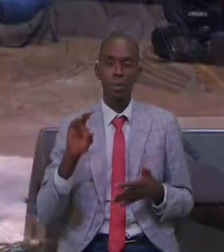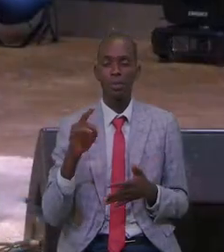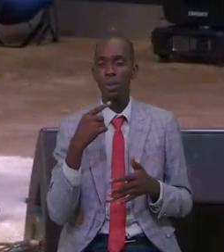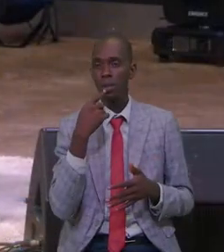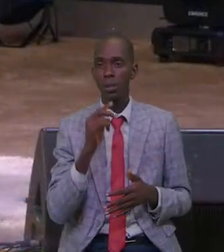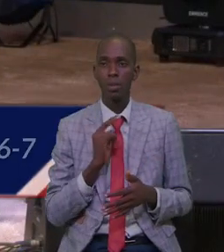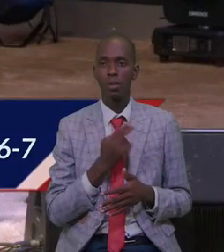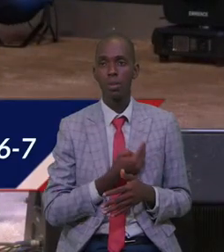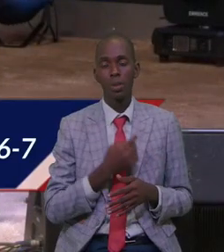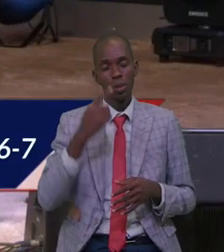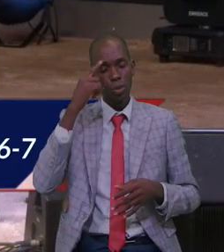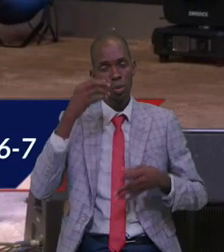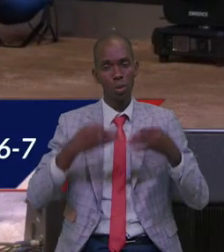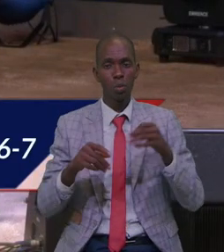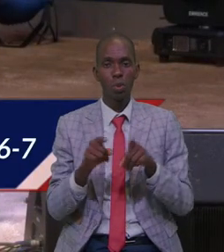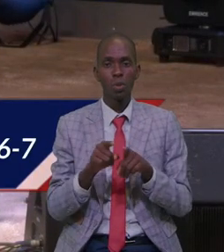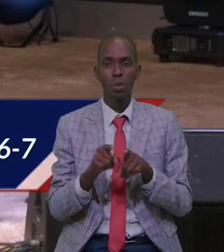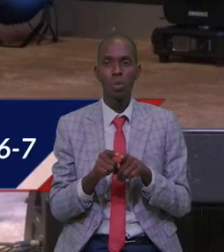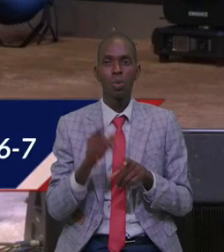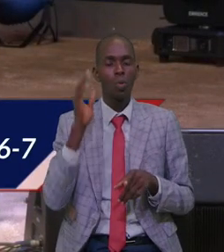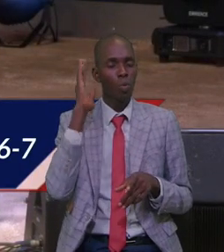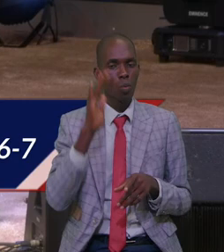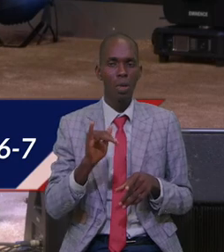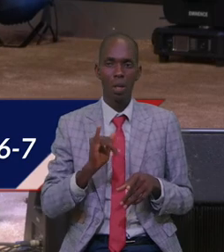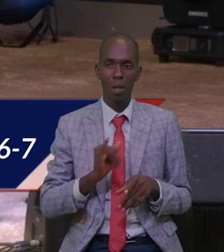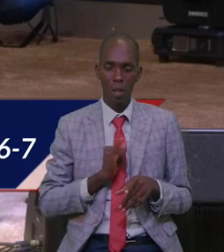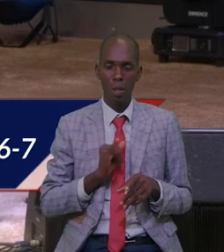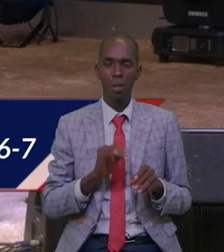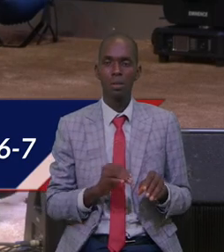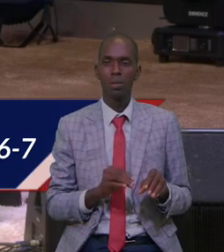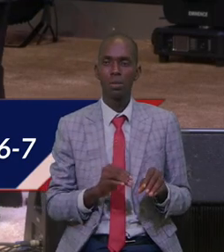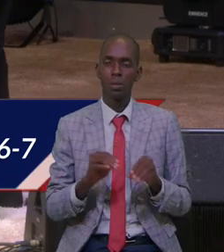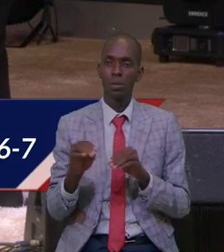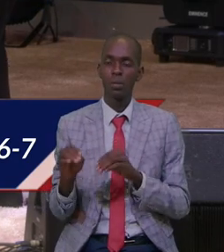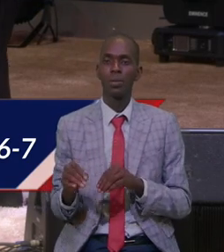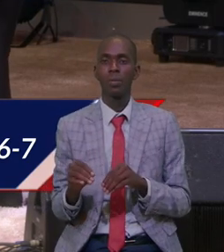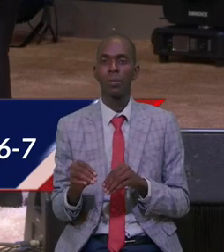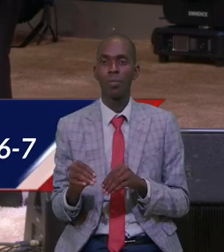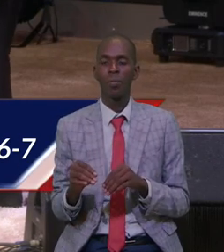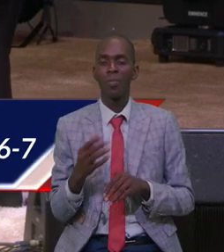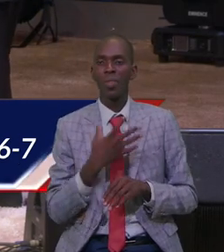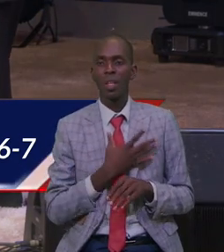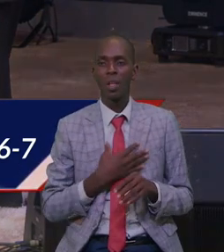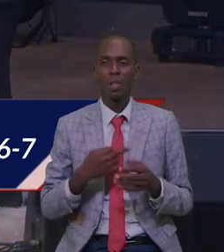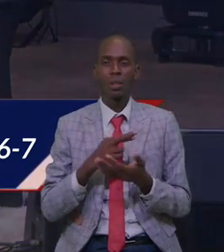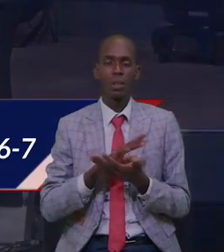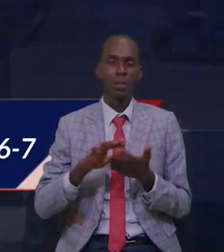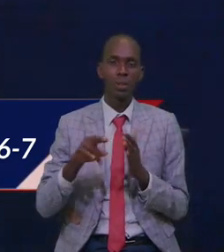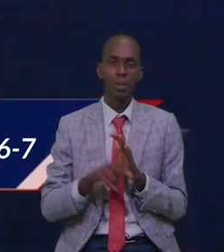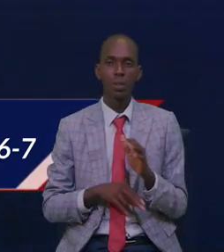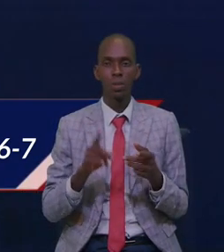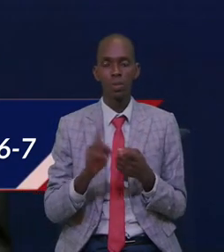us, judgment also shall I, will I lay to the line, and righteousness to